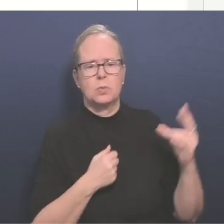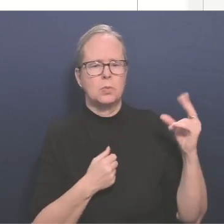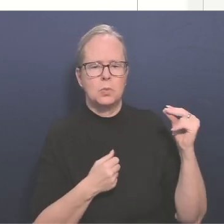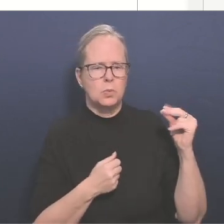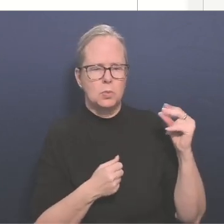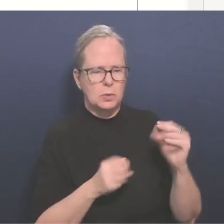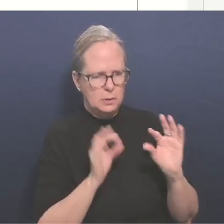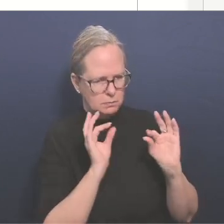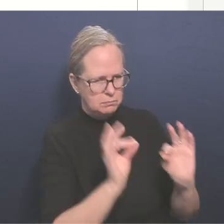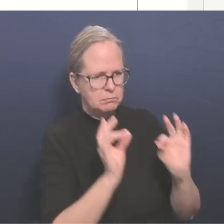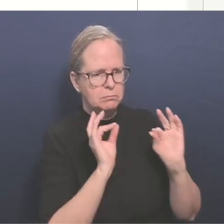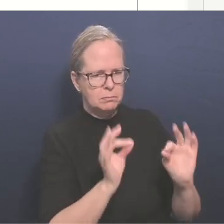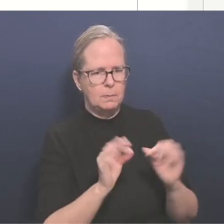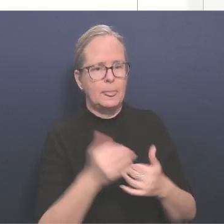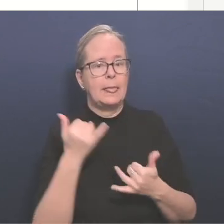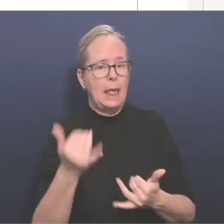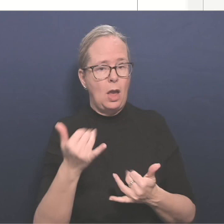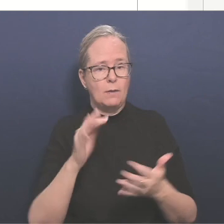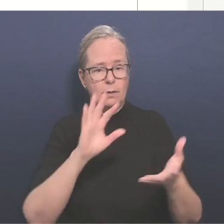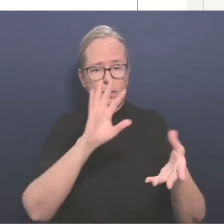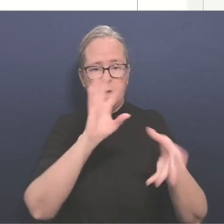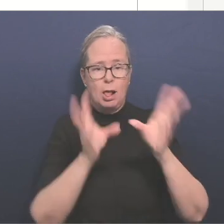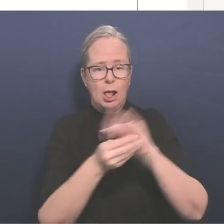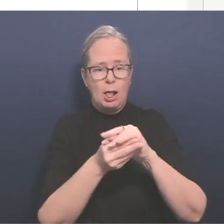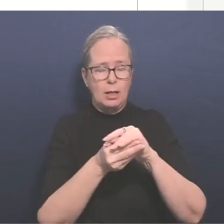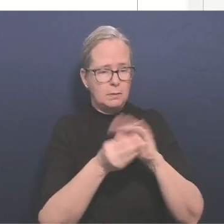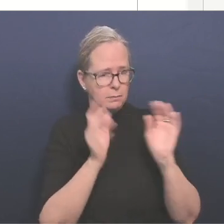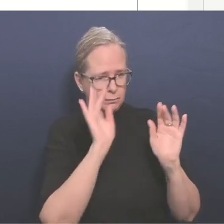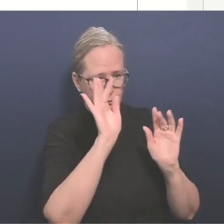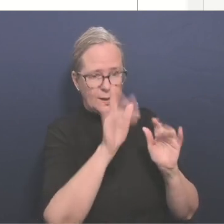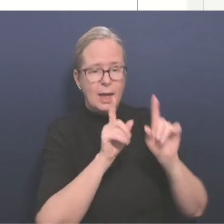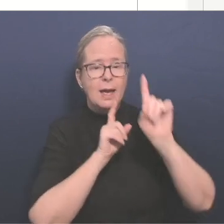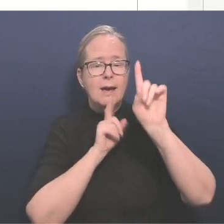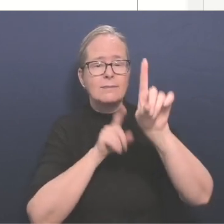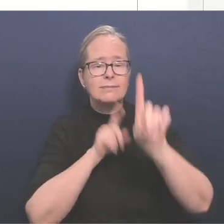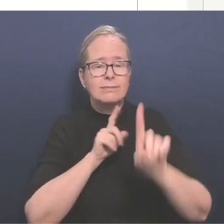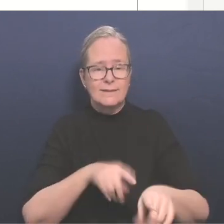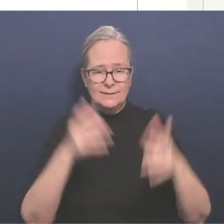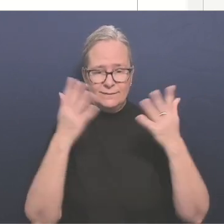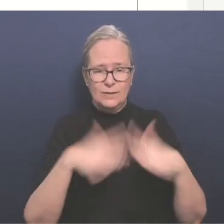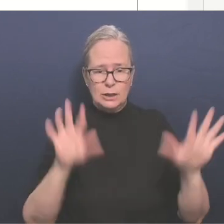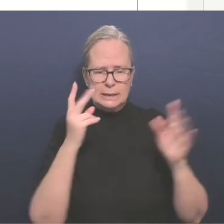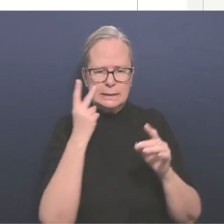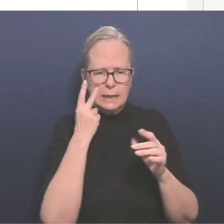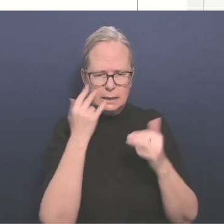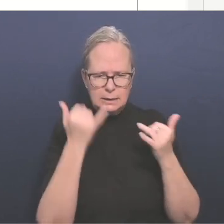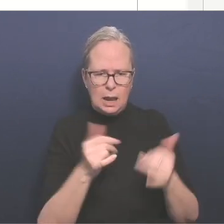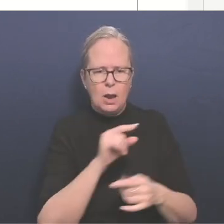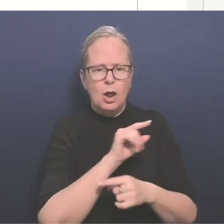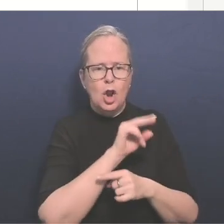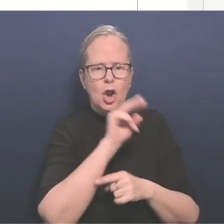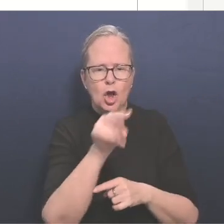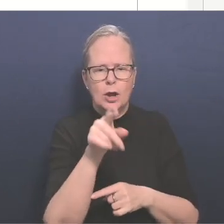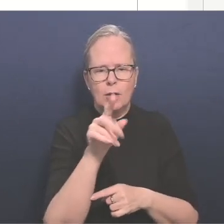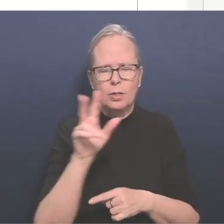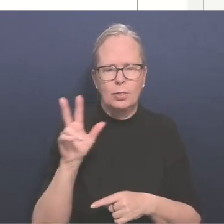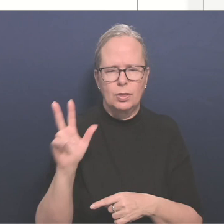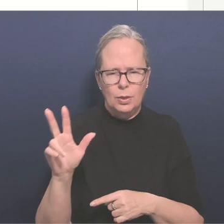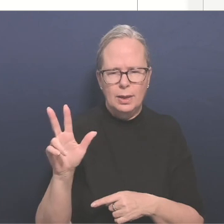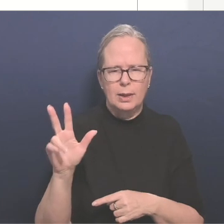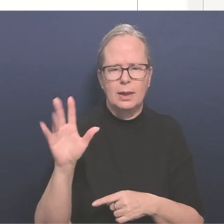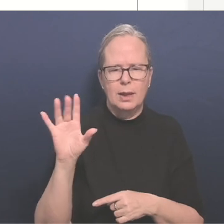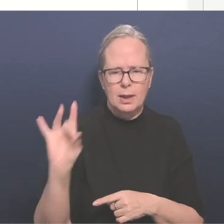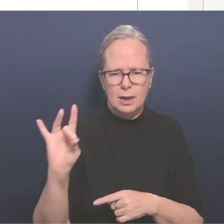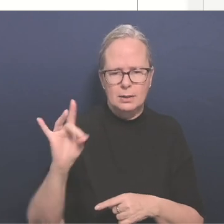about how much the person can get per month or per year. Then it also tells you if the benefit